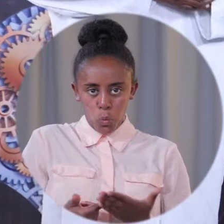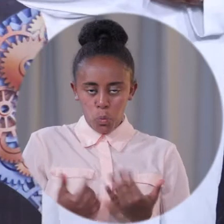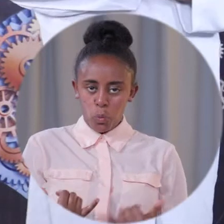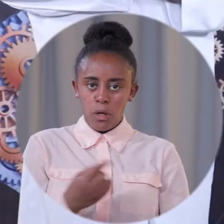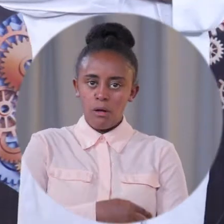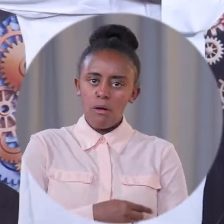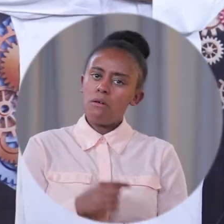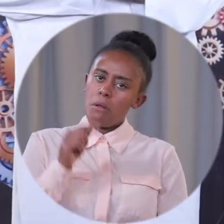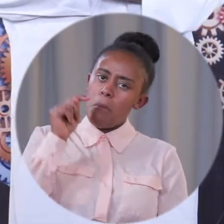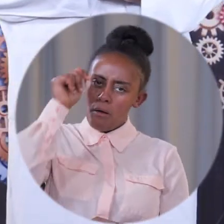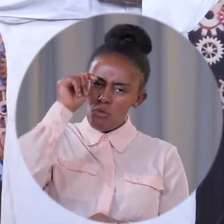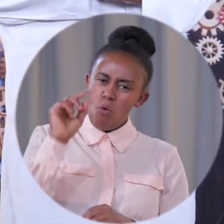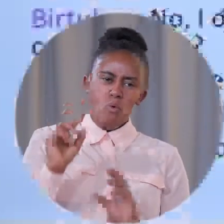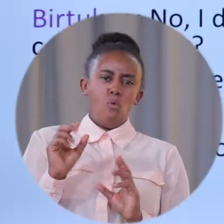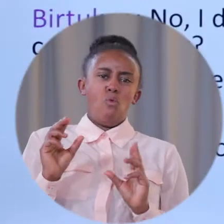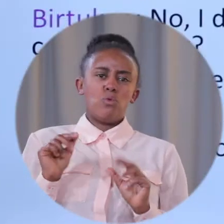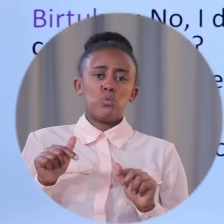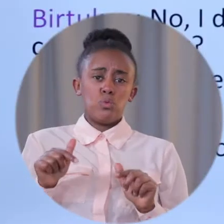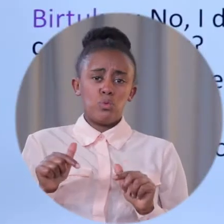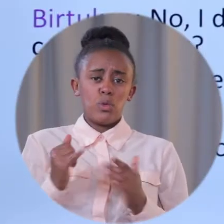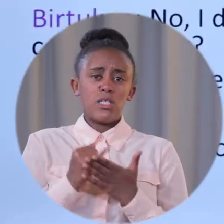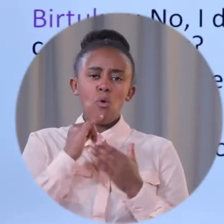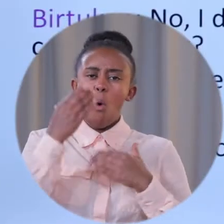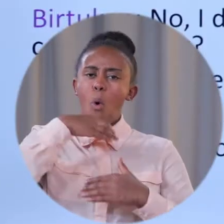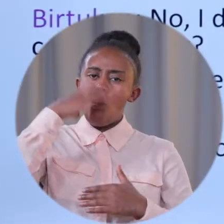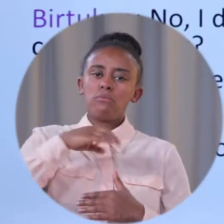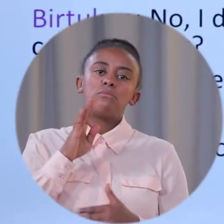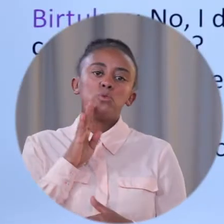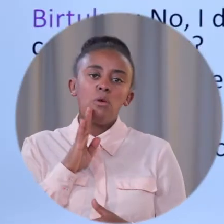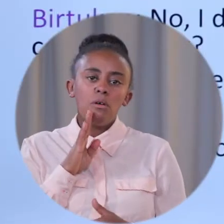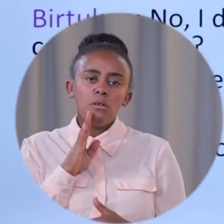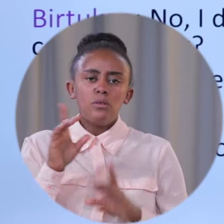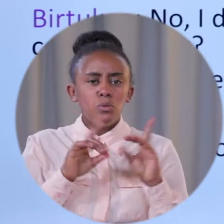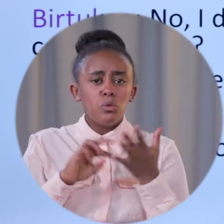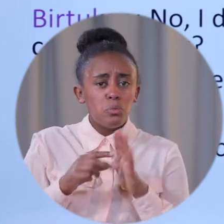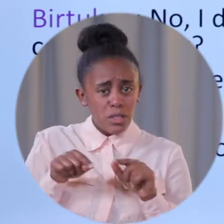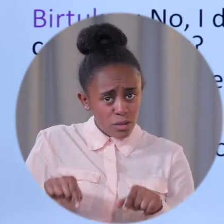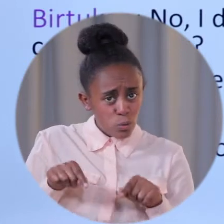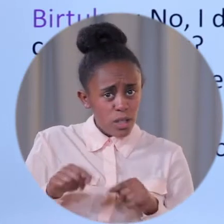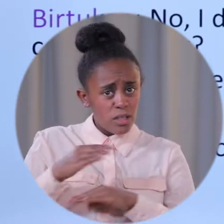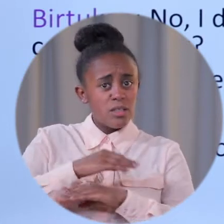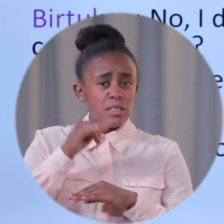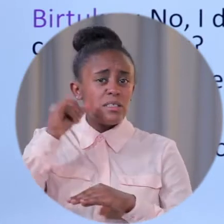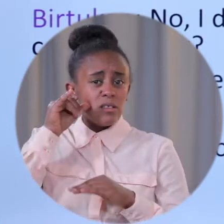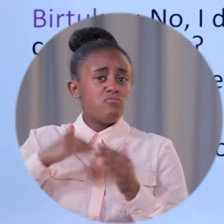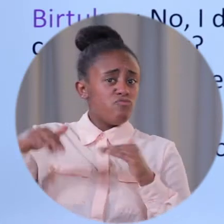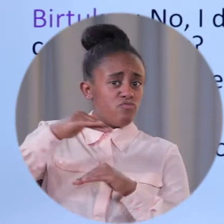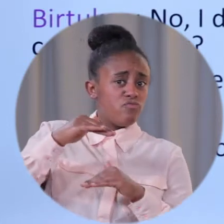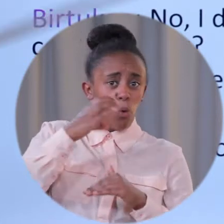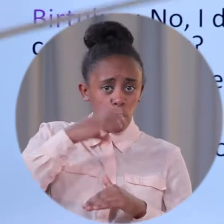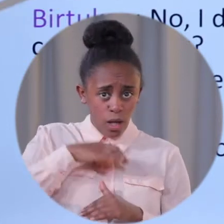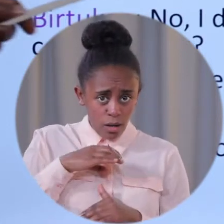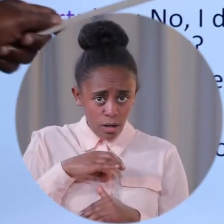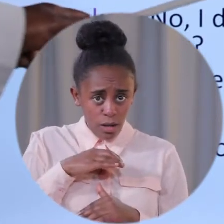Tamam, oh, it is hot. Burtukan, do you mean today is hotter than yesterday?